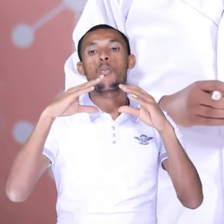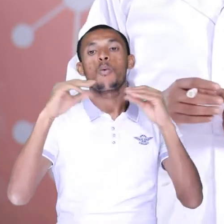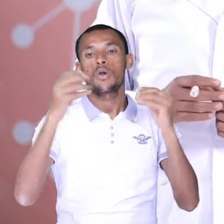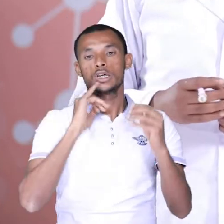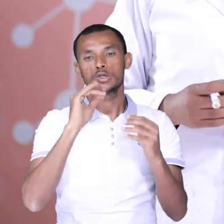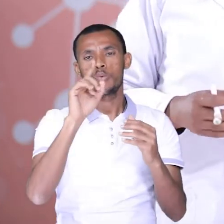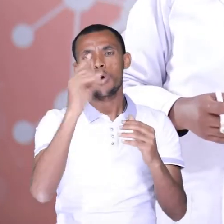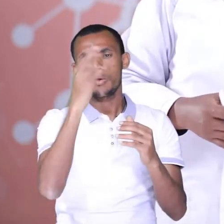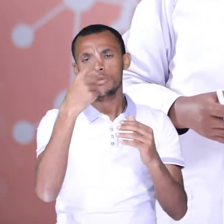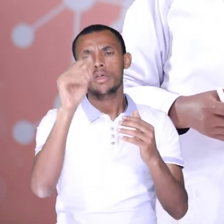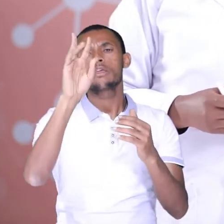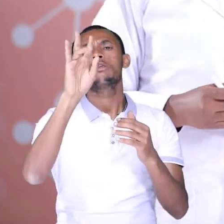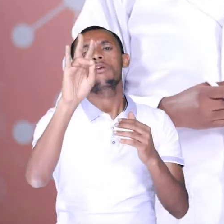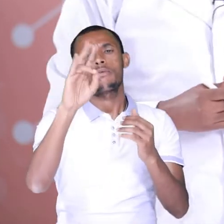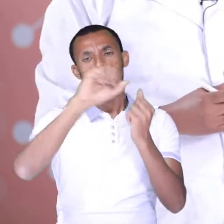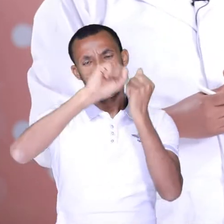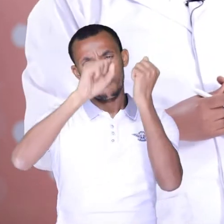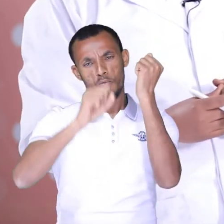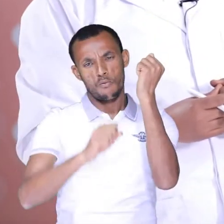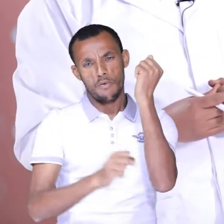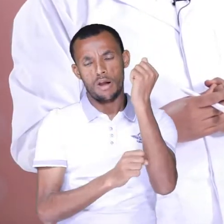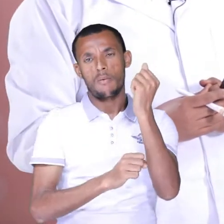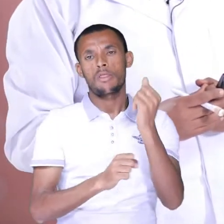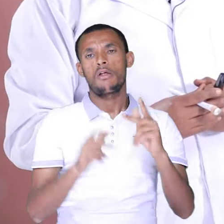7 fundamental physical quantities.